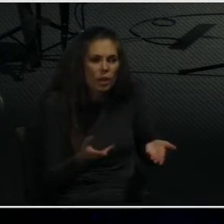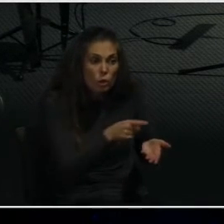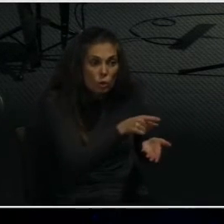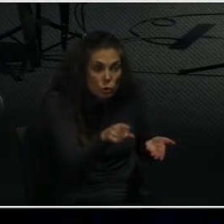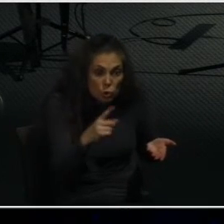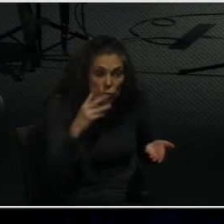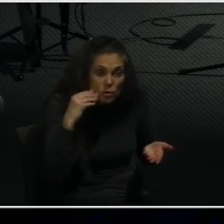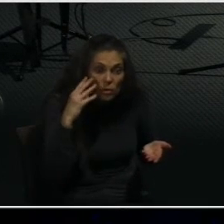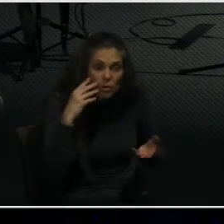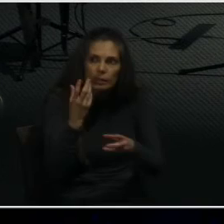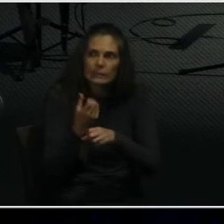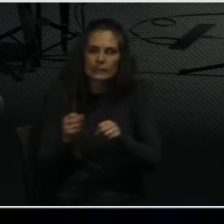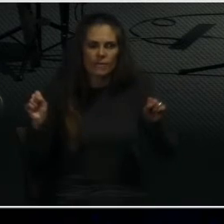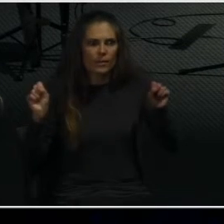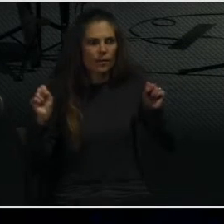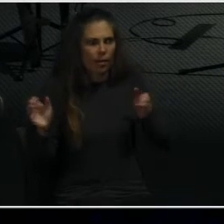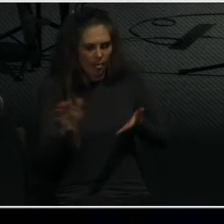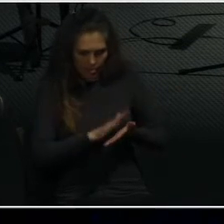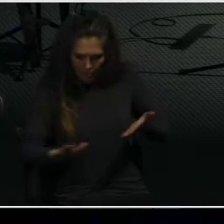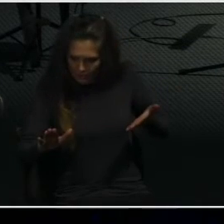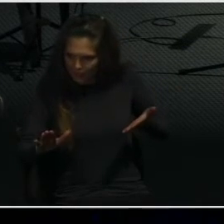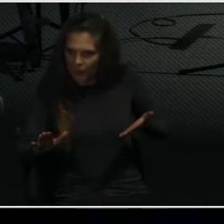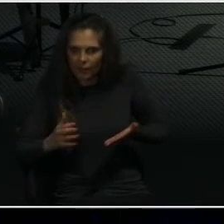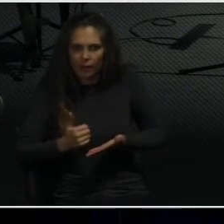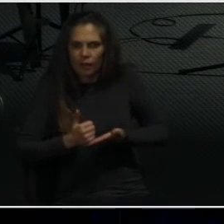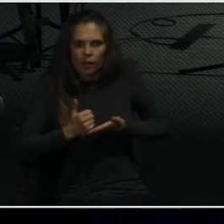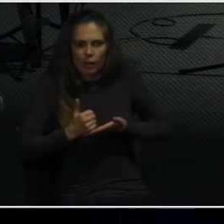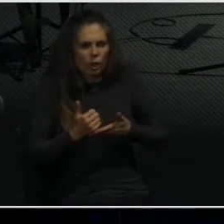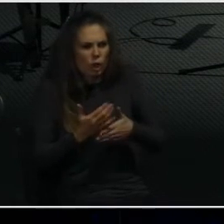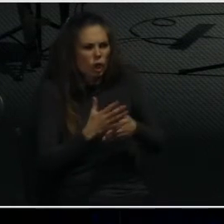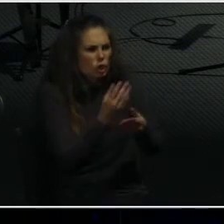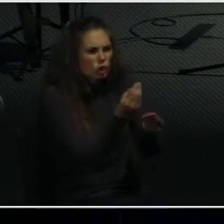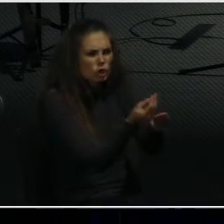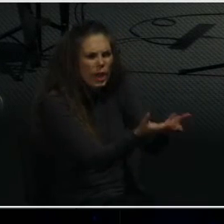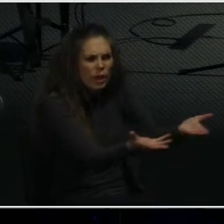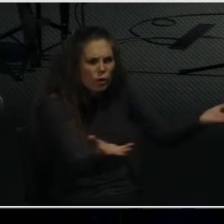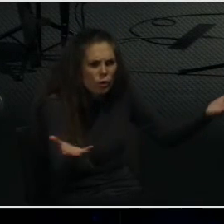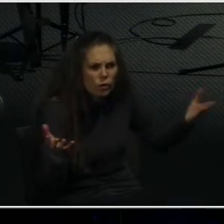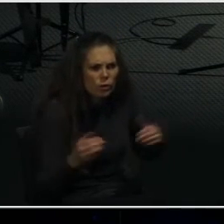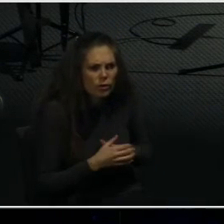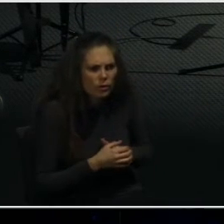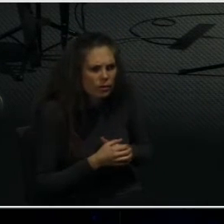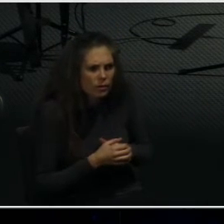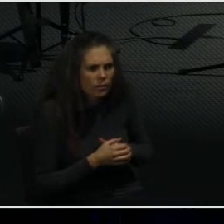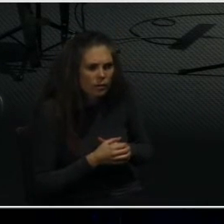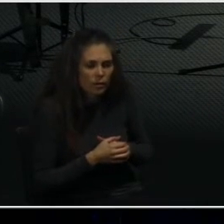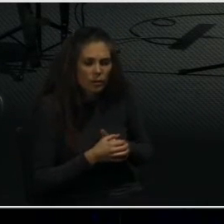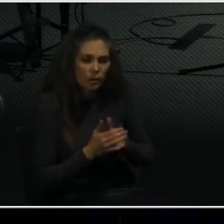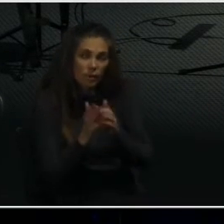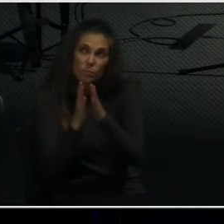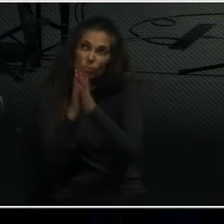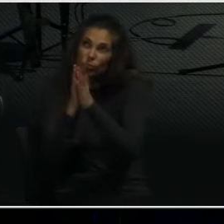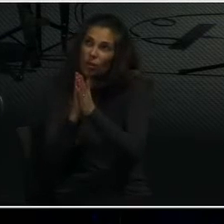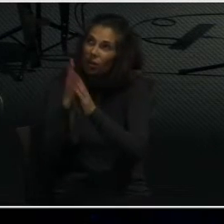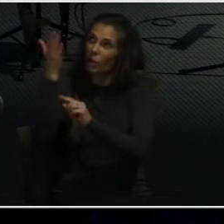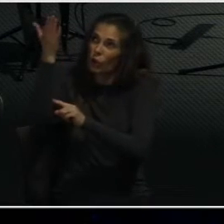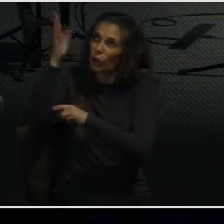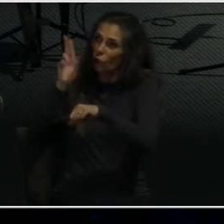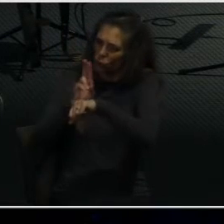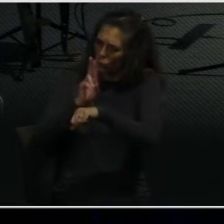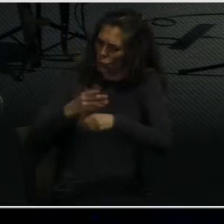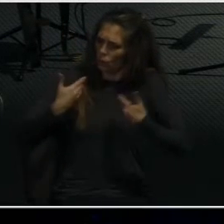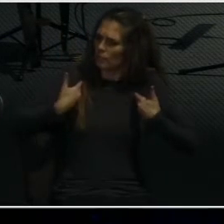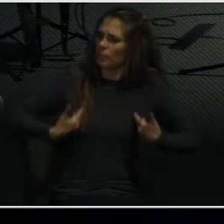of God in your life. And you pray that God may use you to create thirst for the living